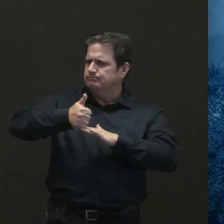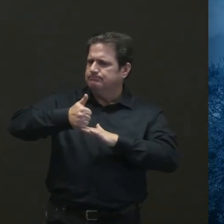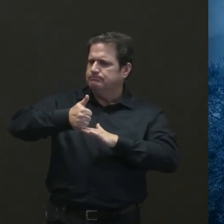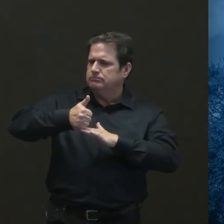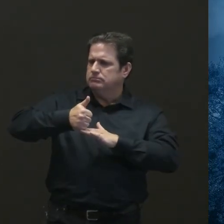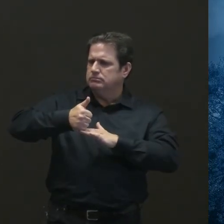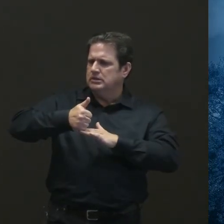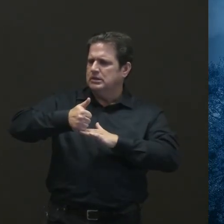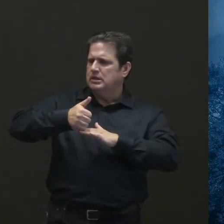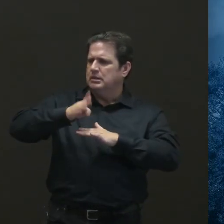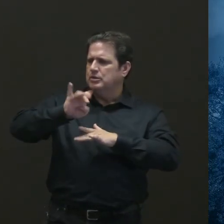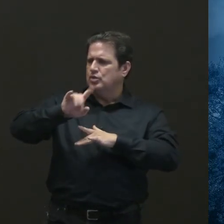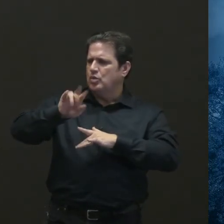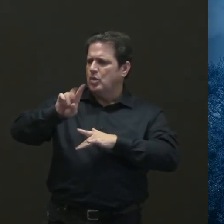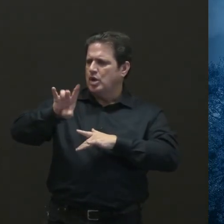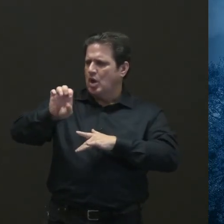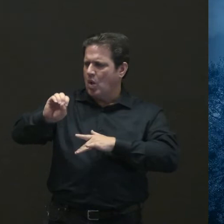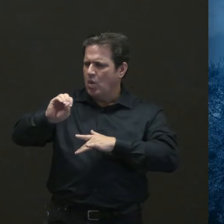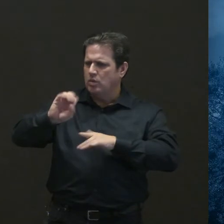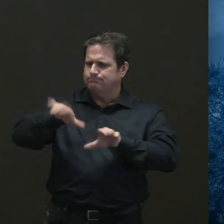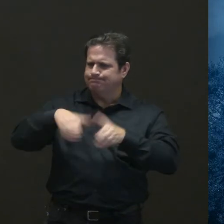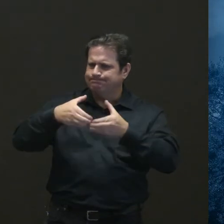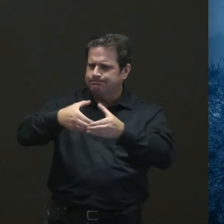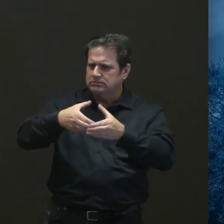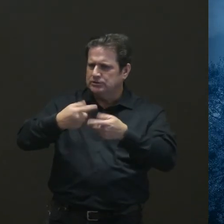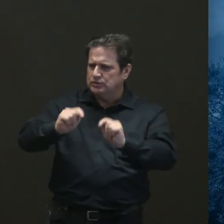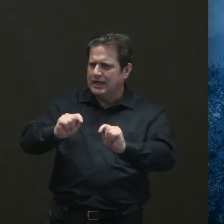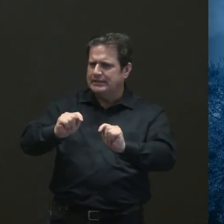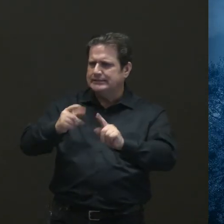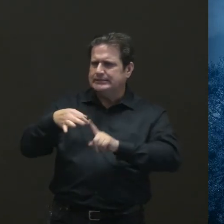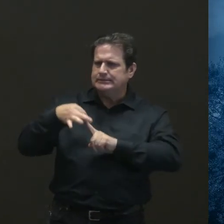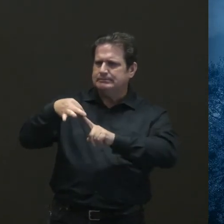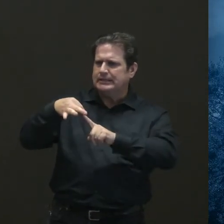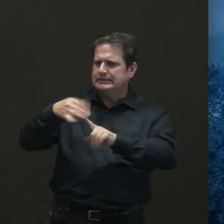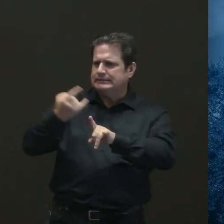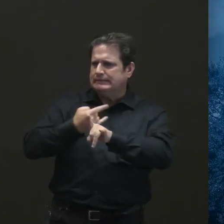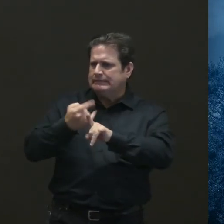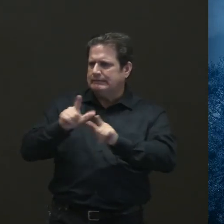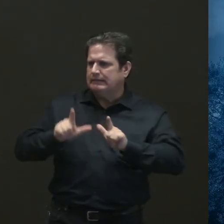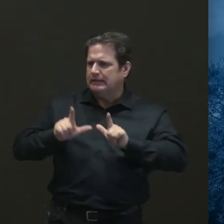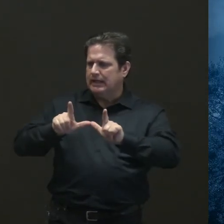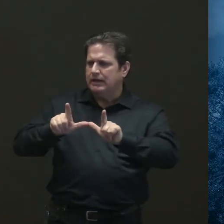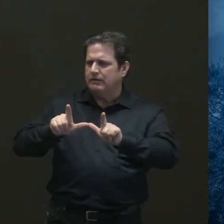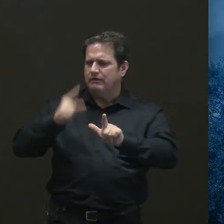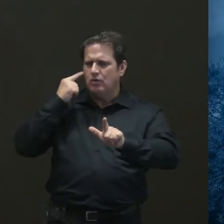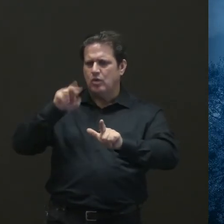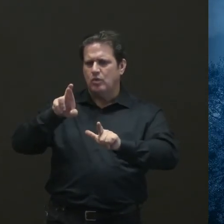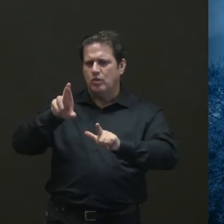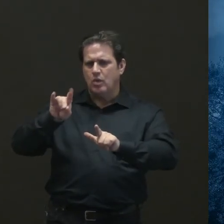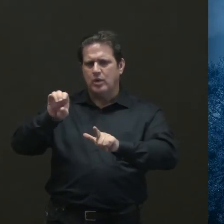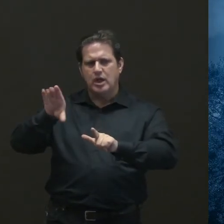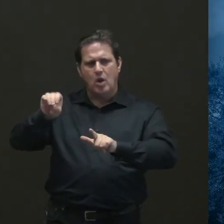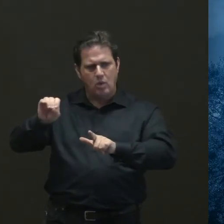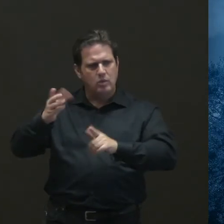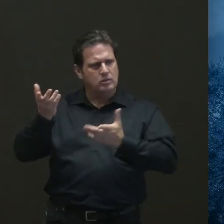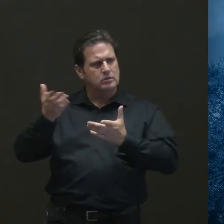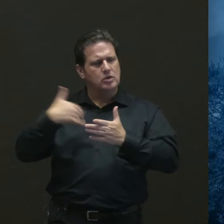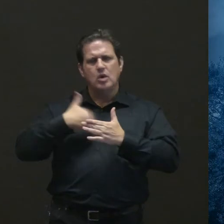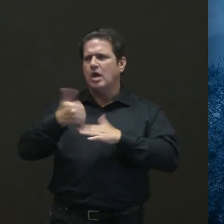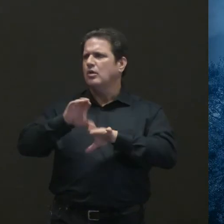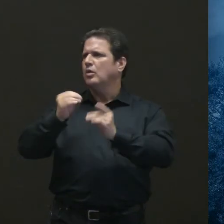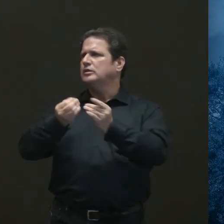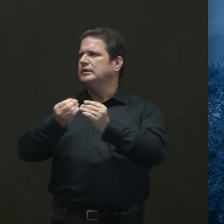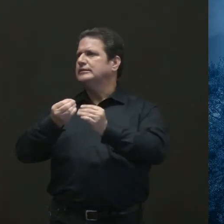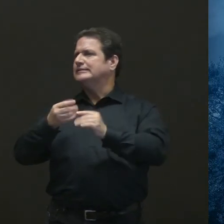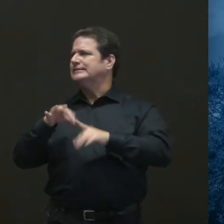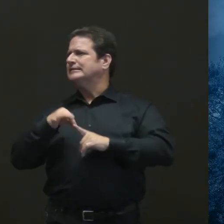Bridgeville Rodeo? We have reports the organizer has attempted to get special event liquor licenses through various nonprofit organization